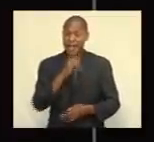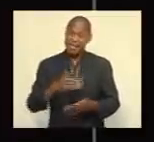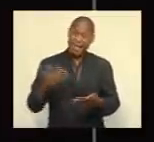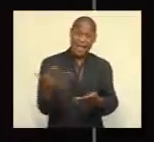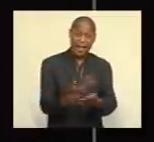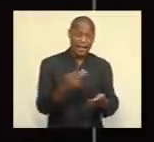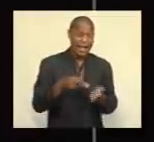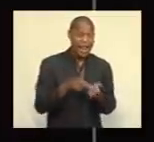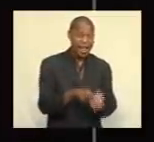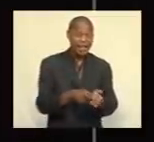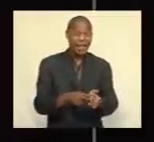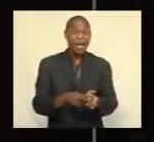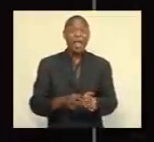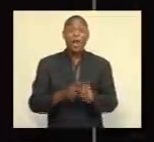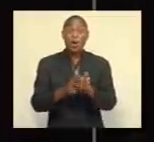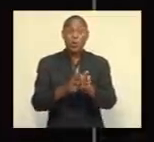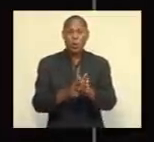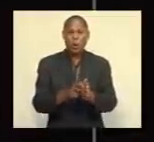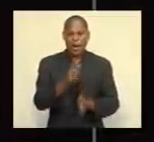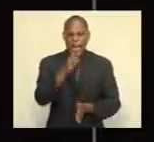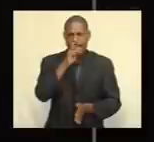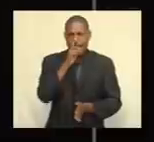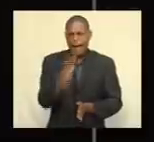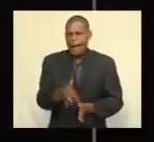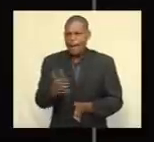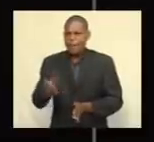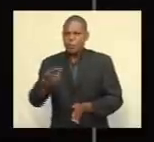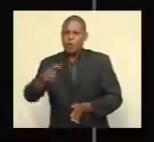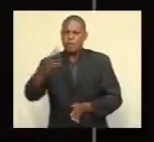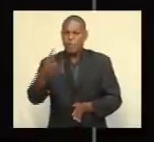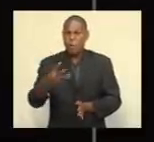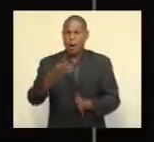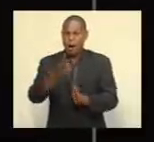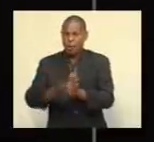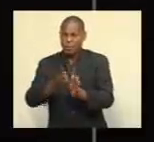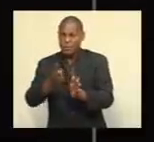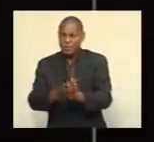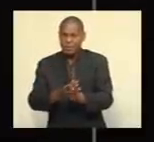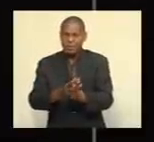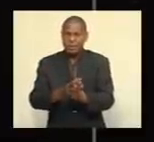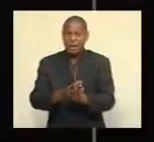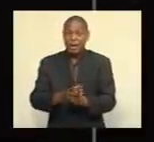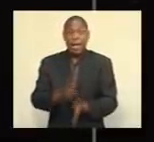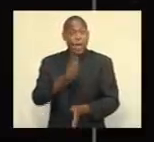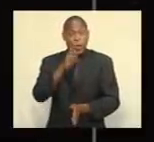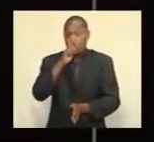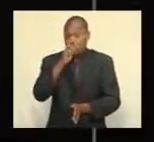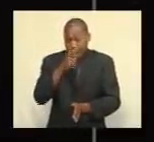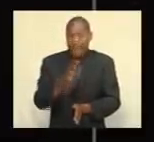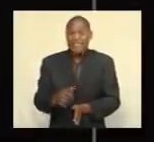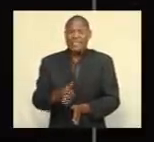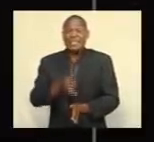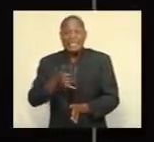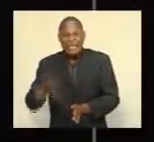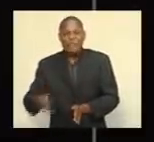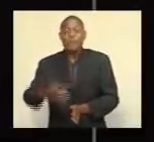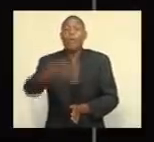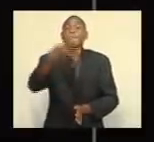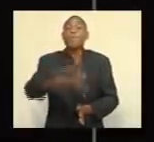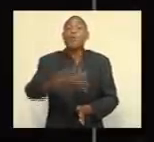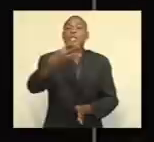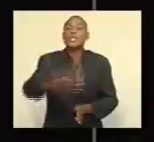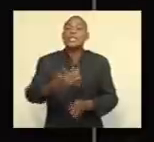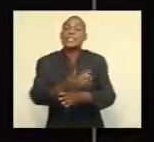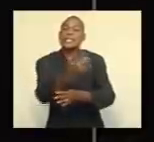Nandi and Lautoka will not be able to leave for 24 hours. It should in fact be they will not be able to leave for 14 days as